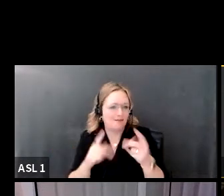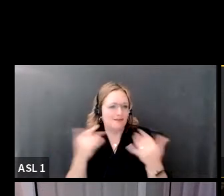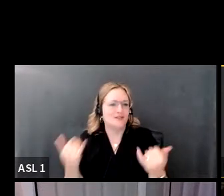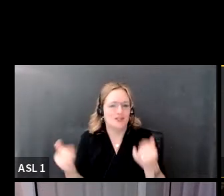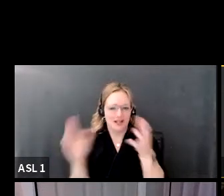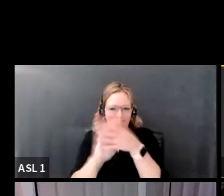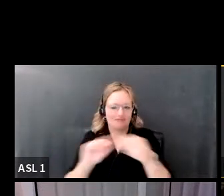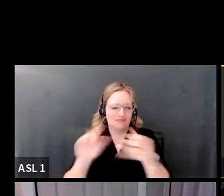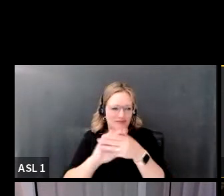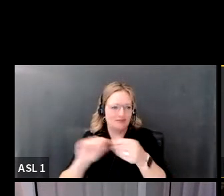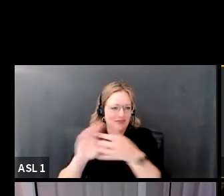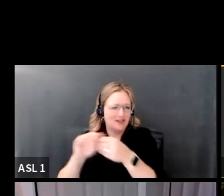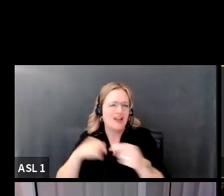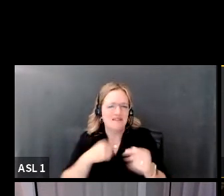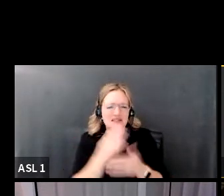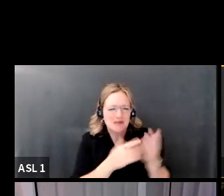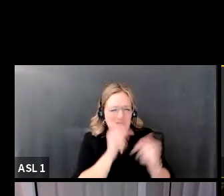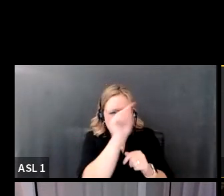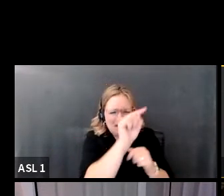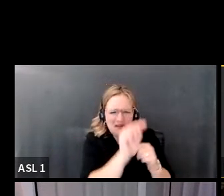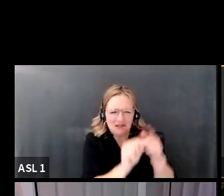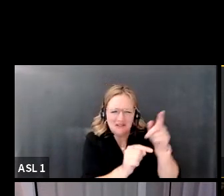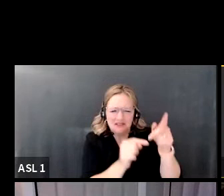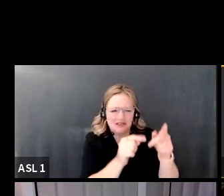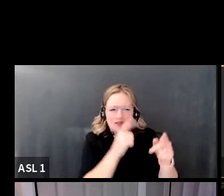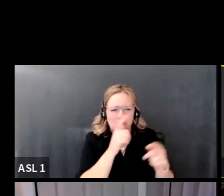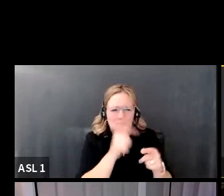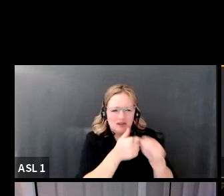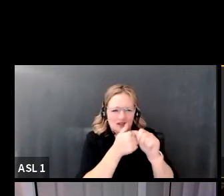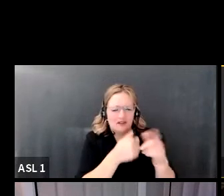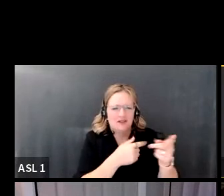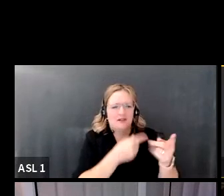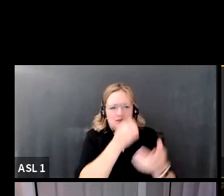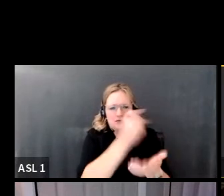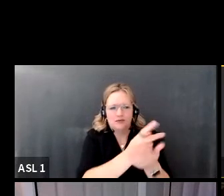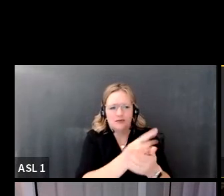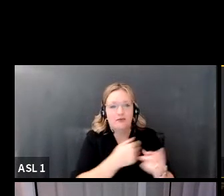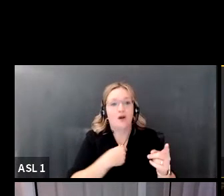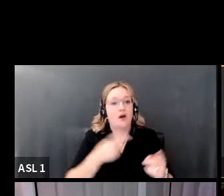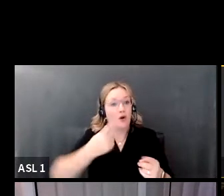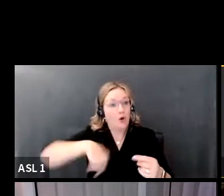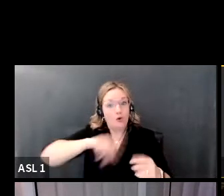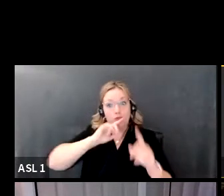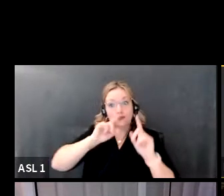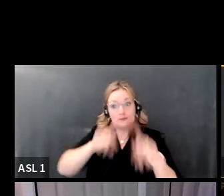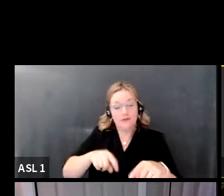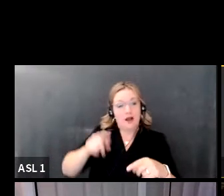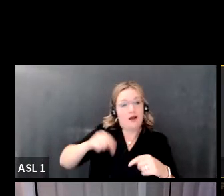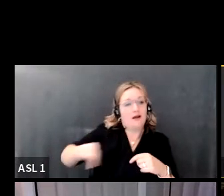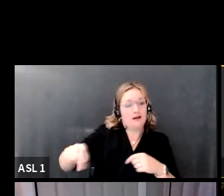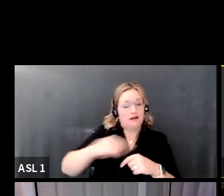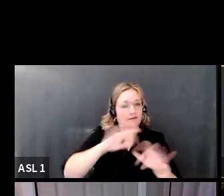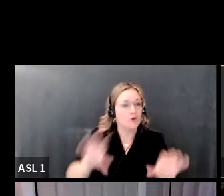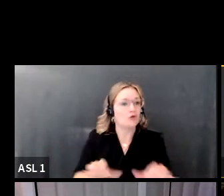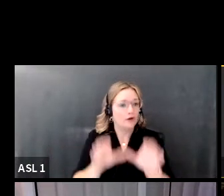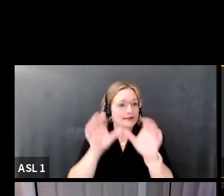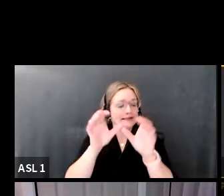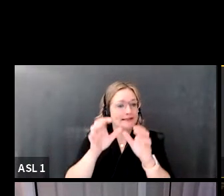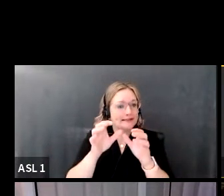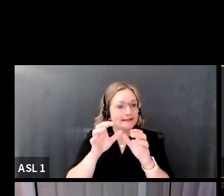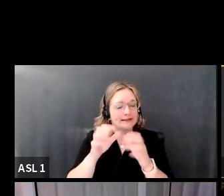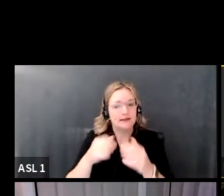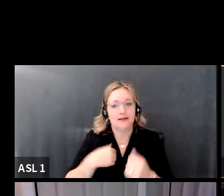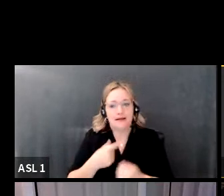committee could strike out certain costs if we are committed to only ever responding to the crises before us reactively and taking the information about